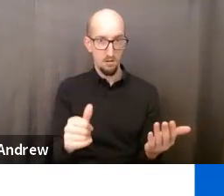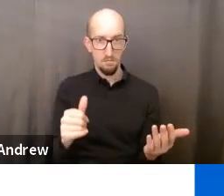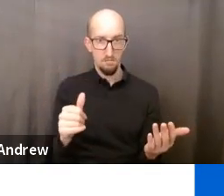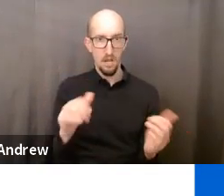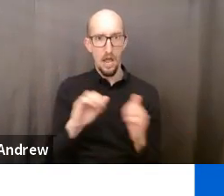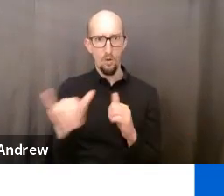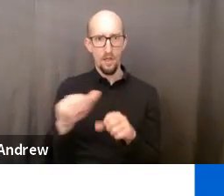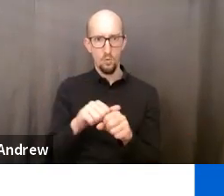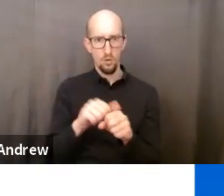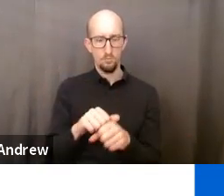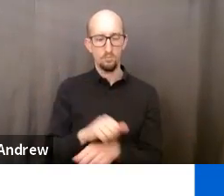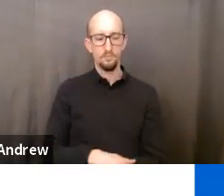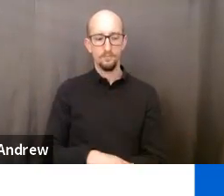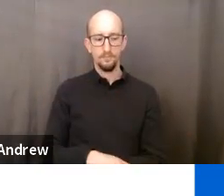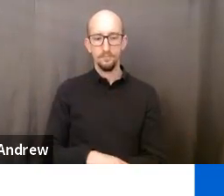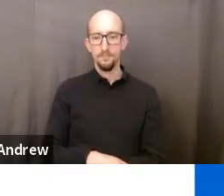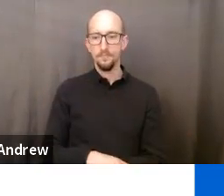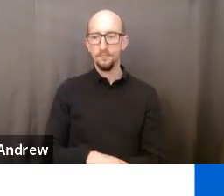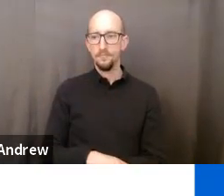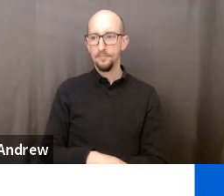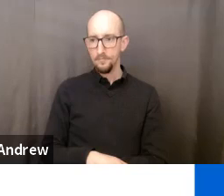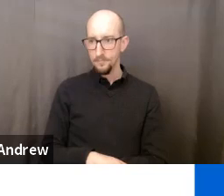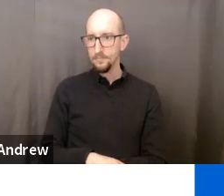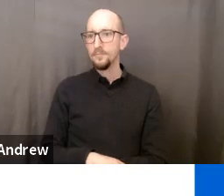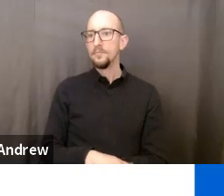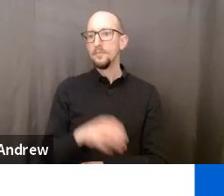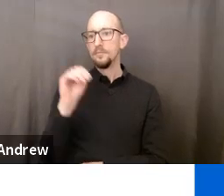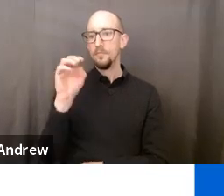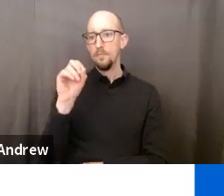without getting too deep into the math,